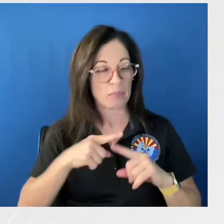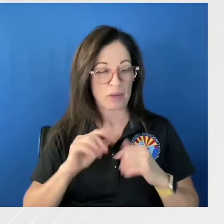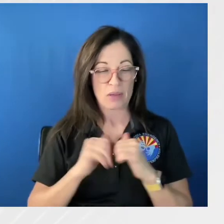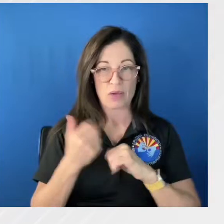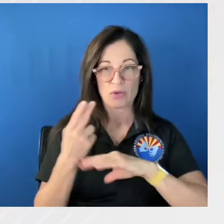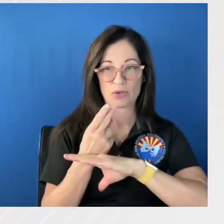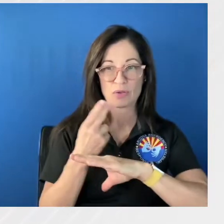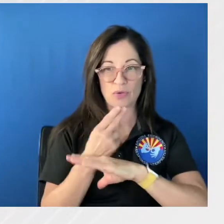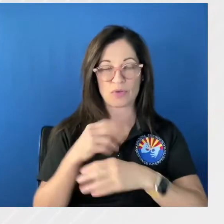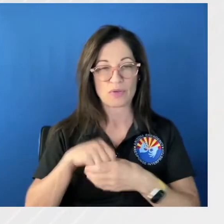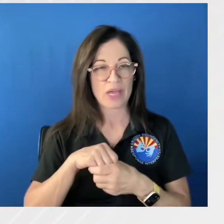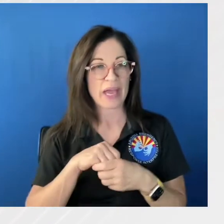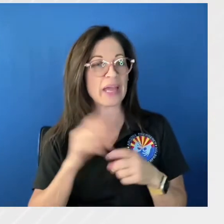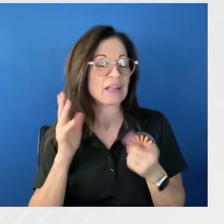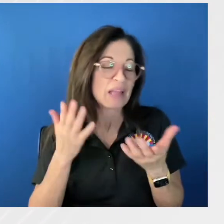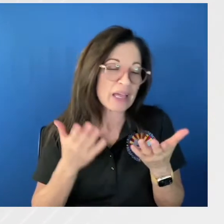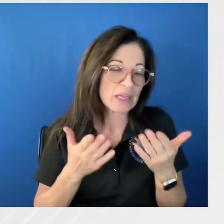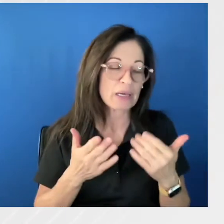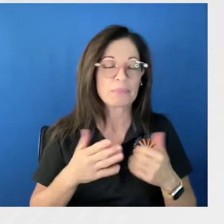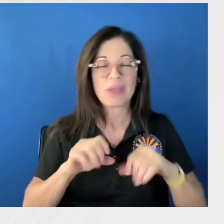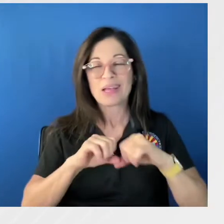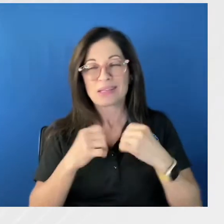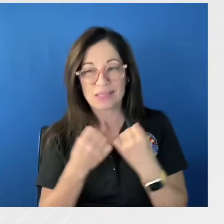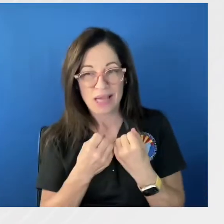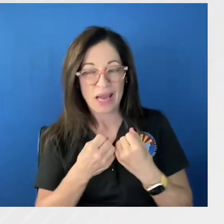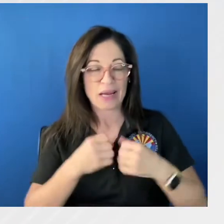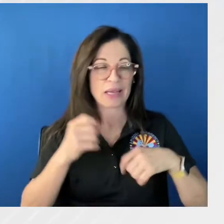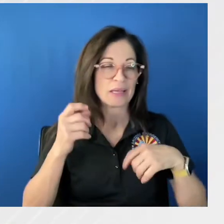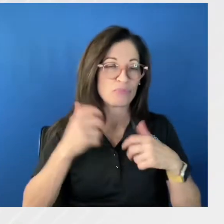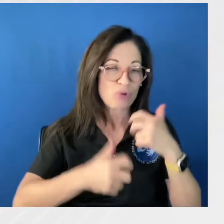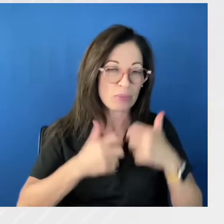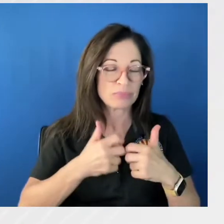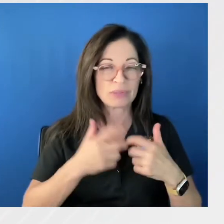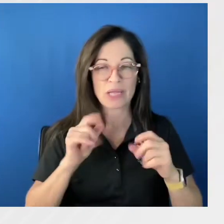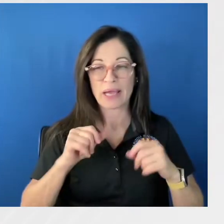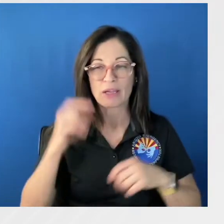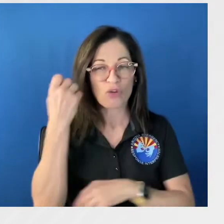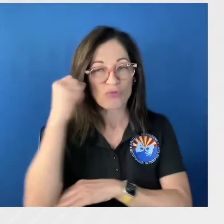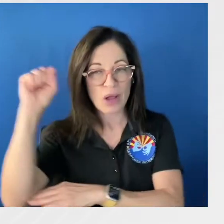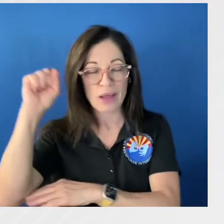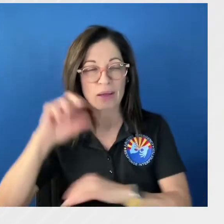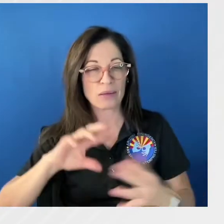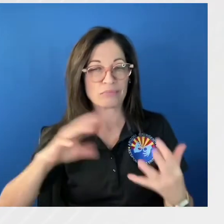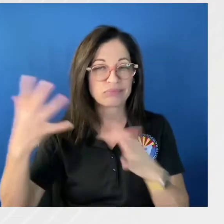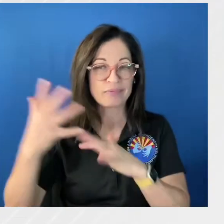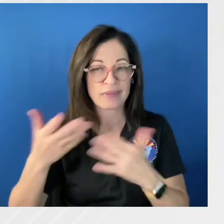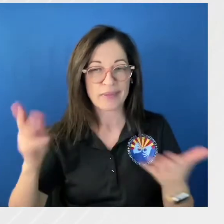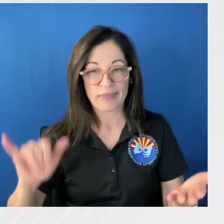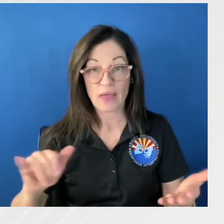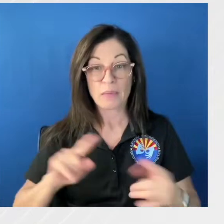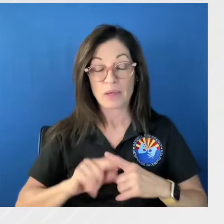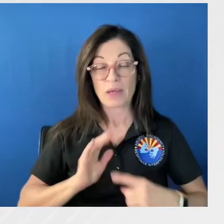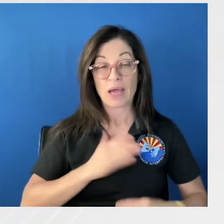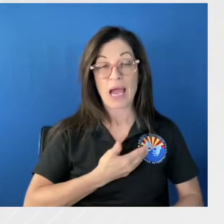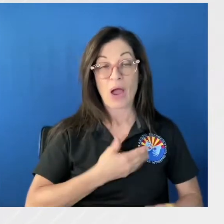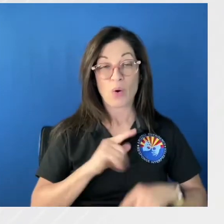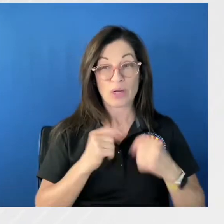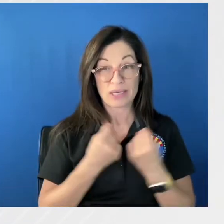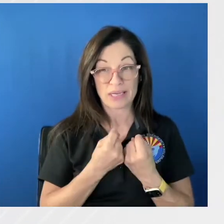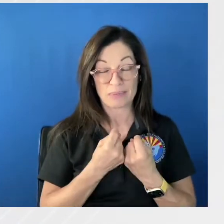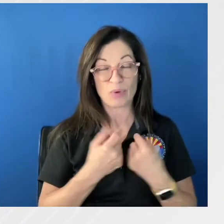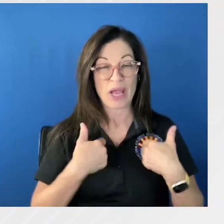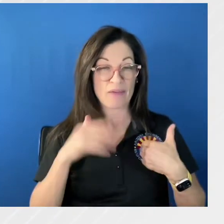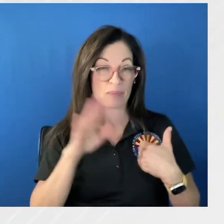civil disobedience type issues, major riots and things of that nature. What we did with our team, and it's about 100 deputy